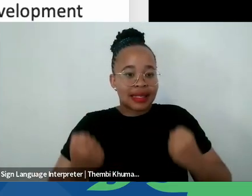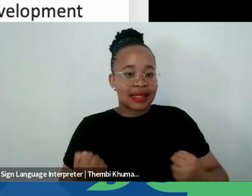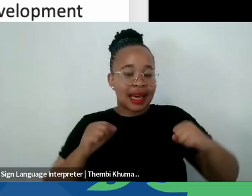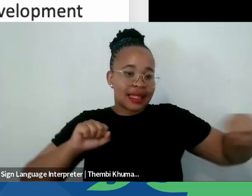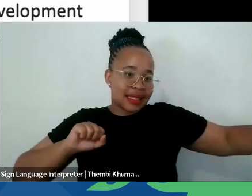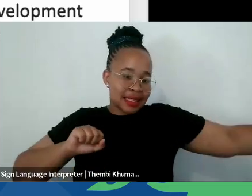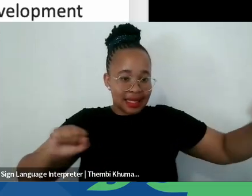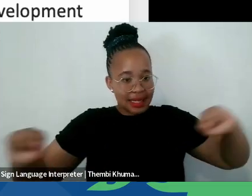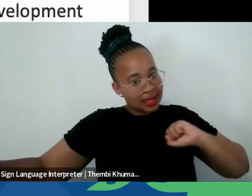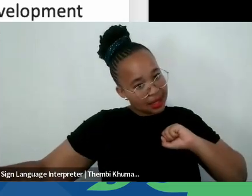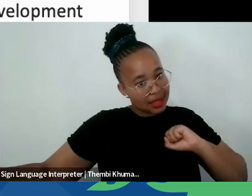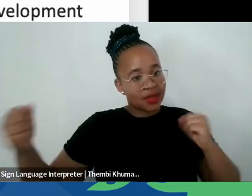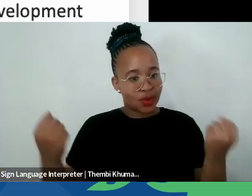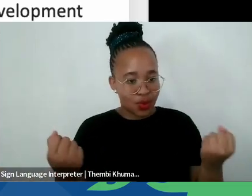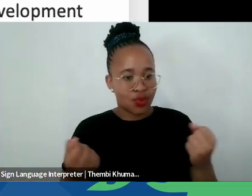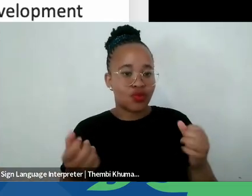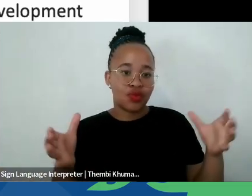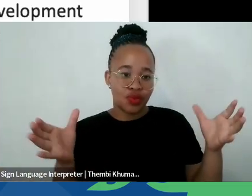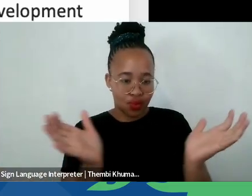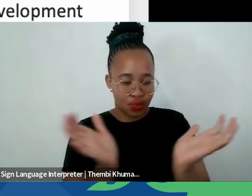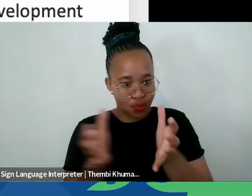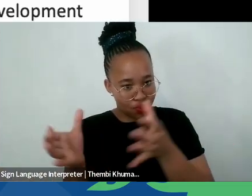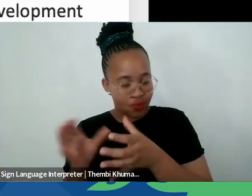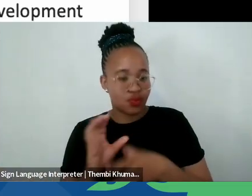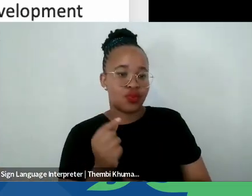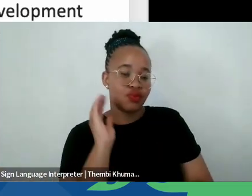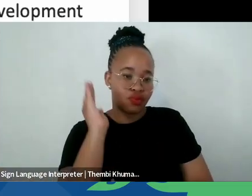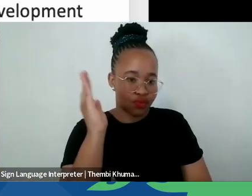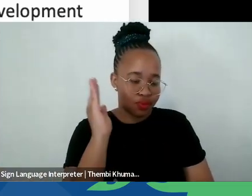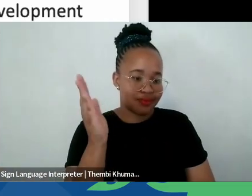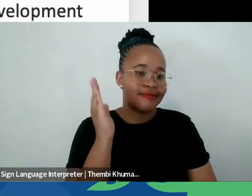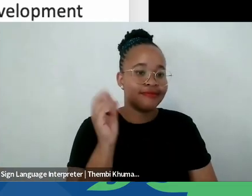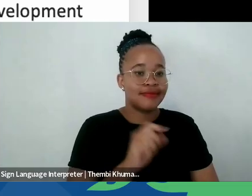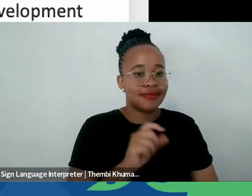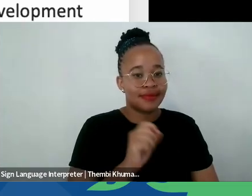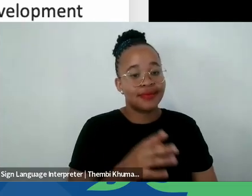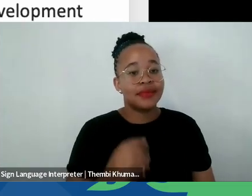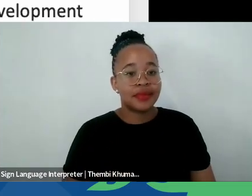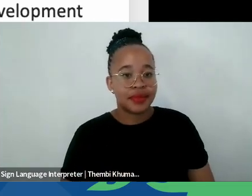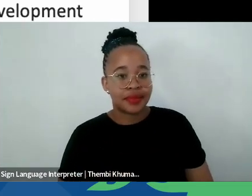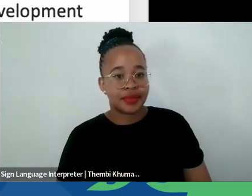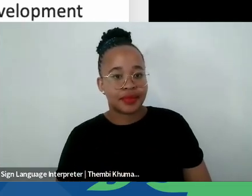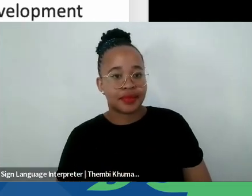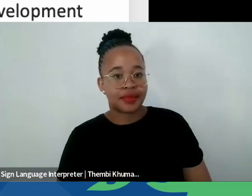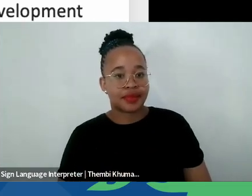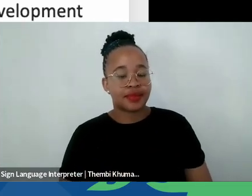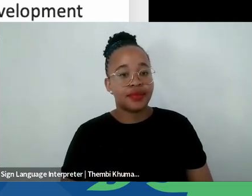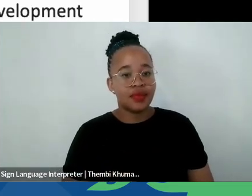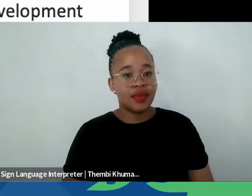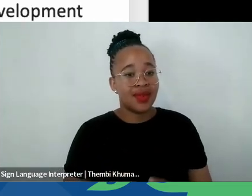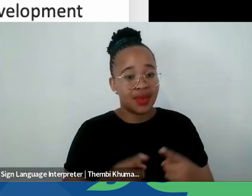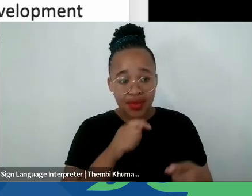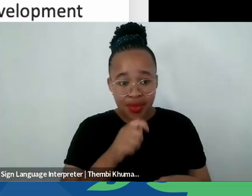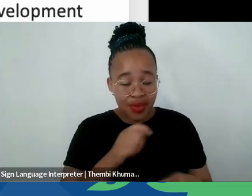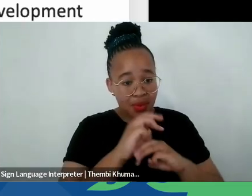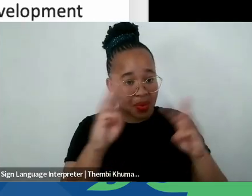took people on hikes. You know, people are caught up in such a small world where things are so difficult. And it's